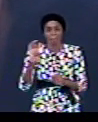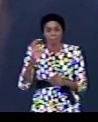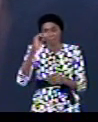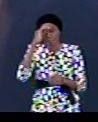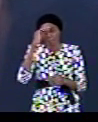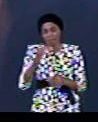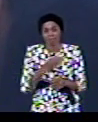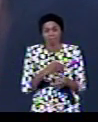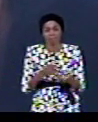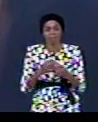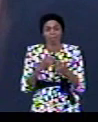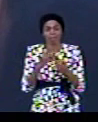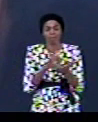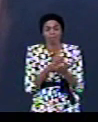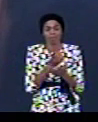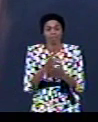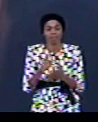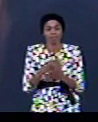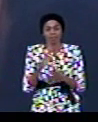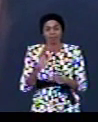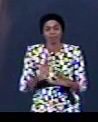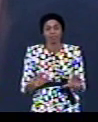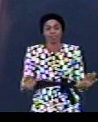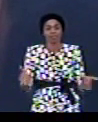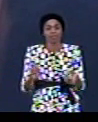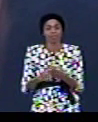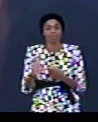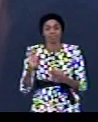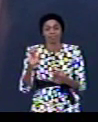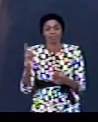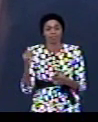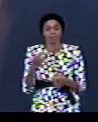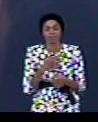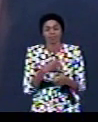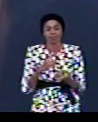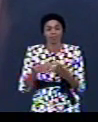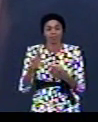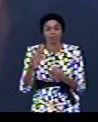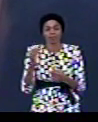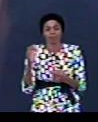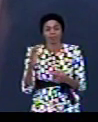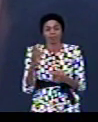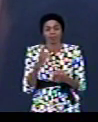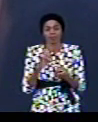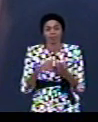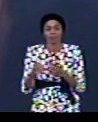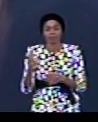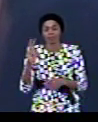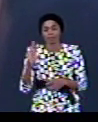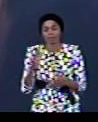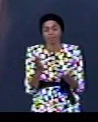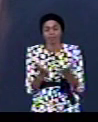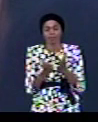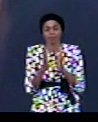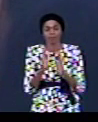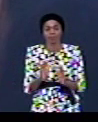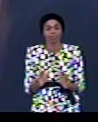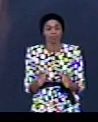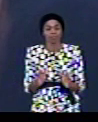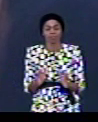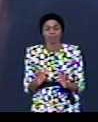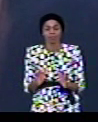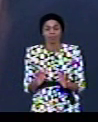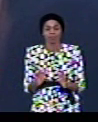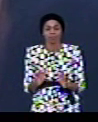came, and with him 400 men. And he divided the children unto Leah, and unto Rachel, and unto the